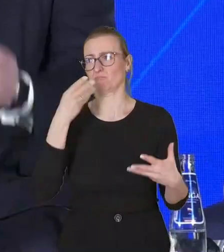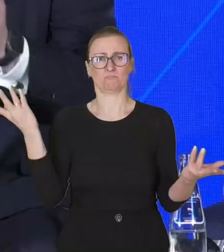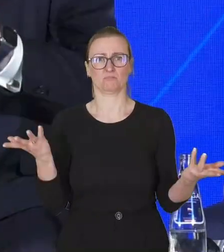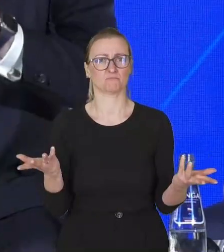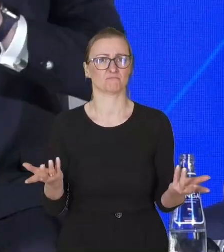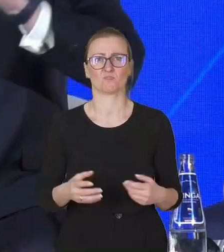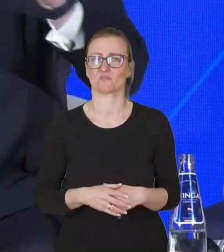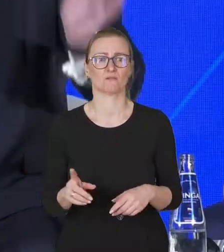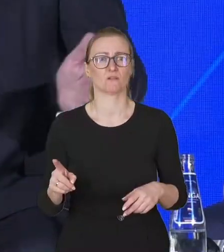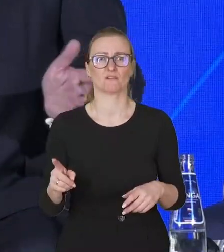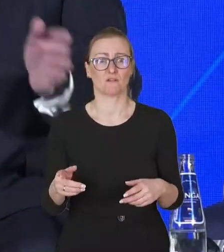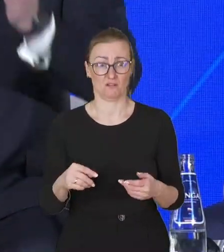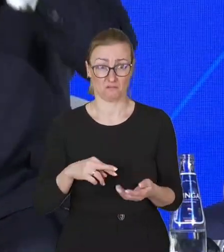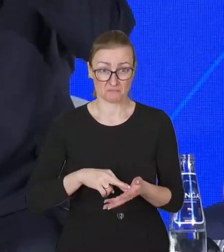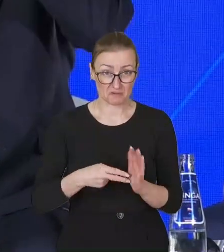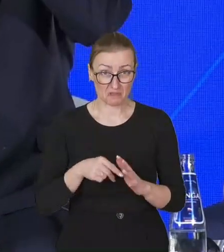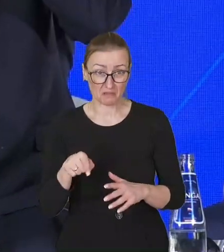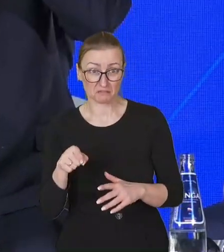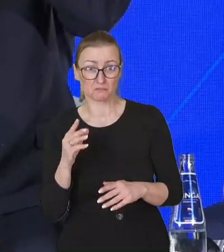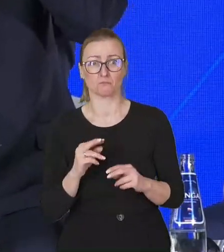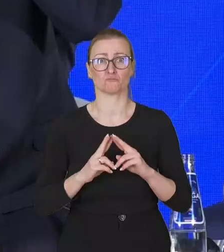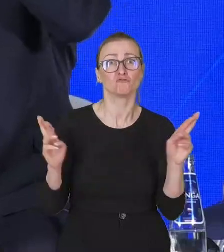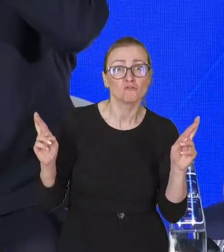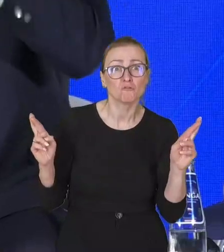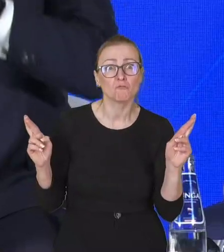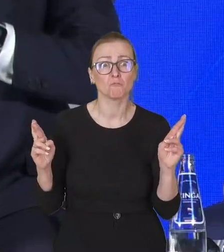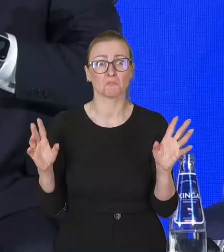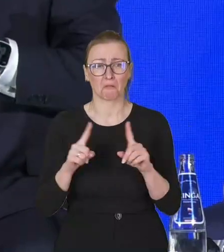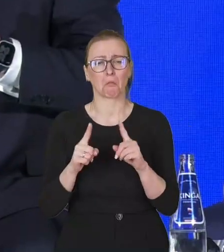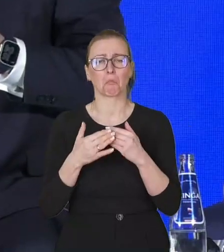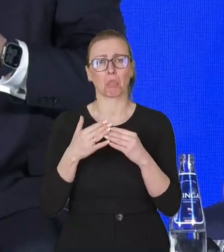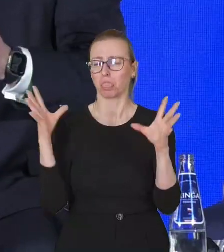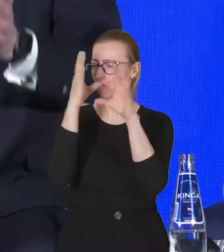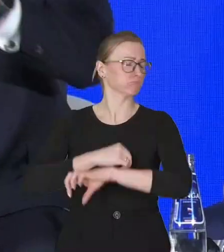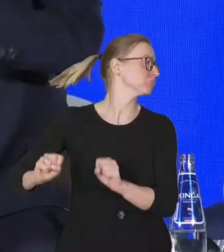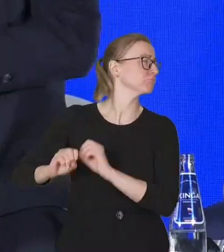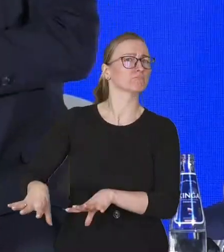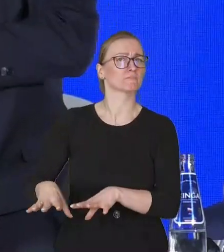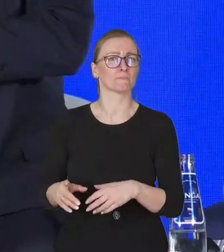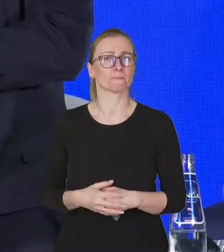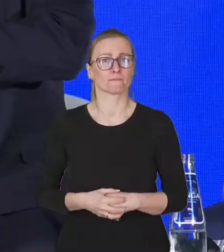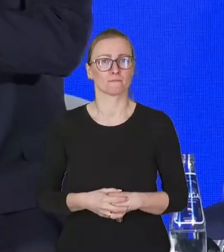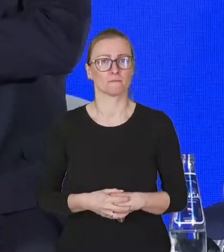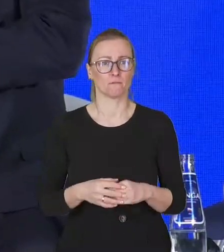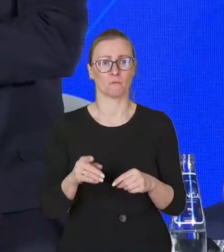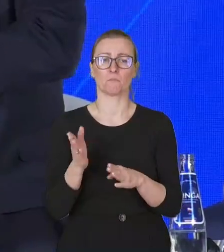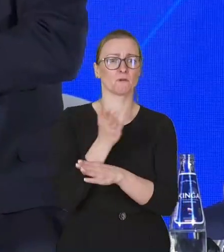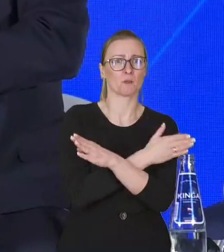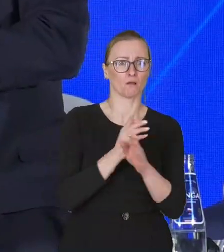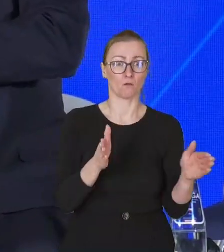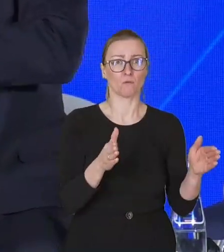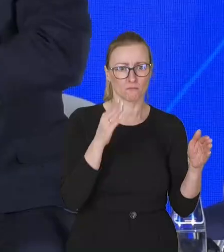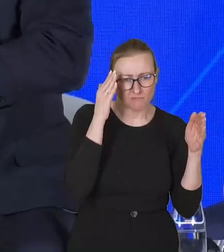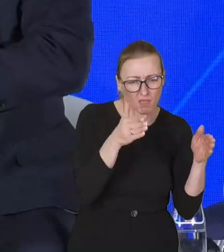this. But as the previous term was very green in Brussels, if you like, this time it's the economy